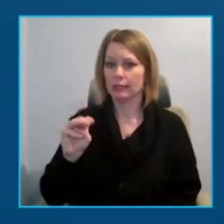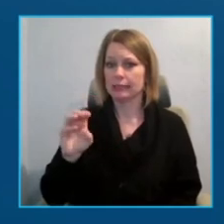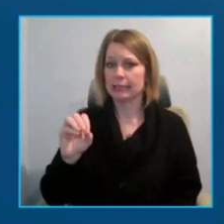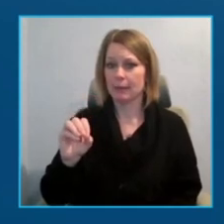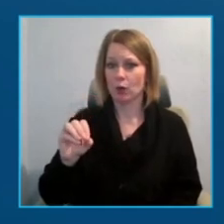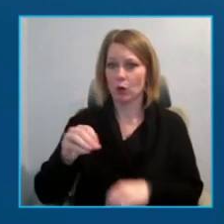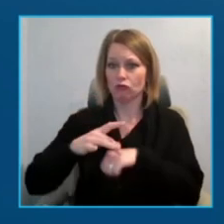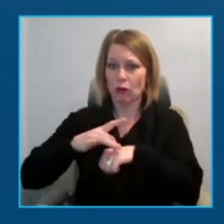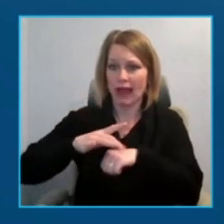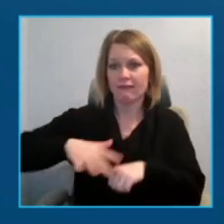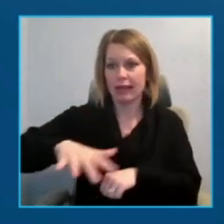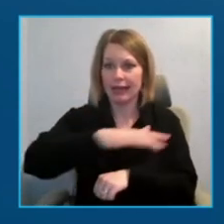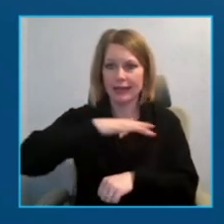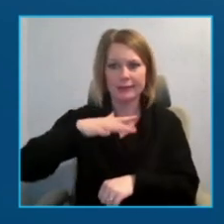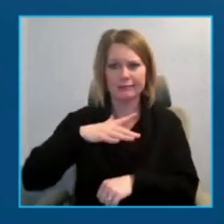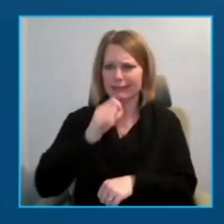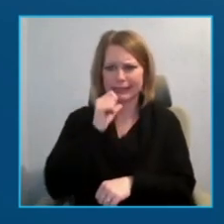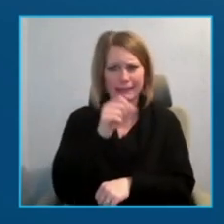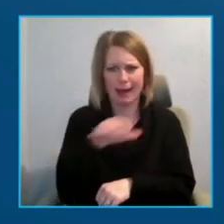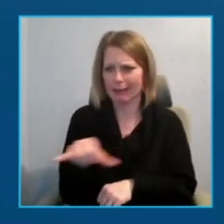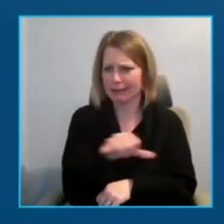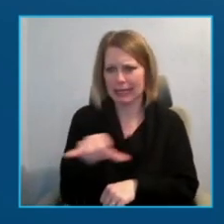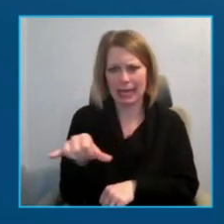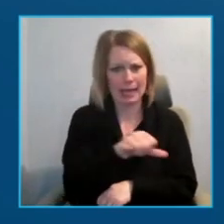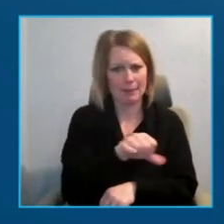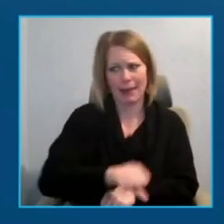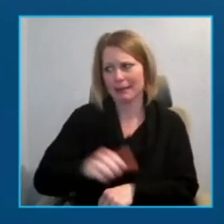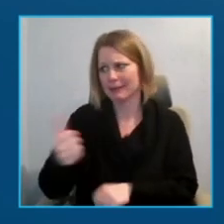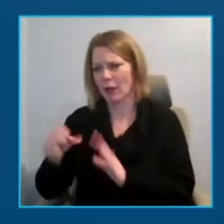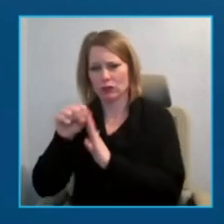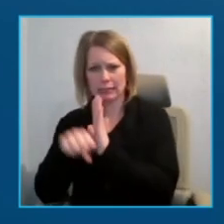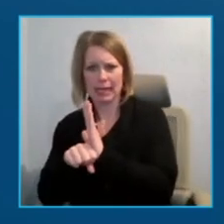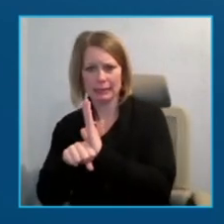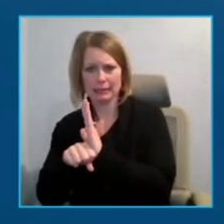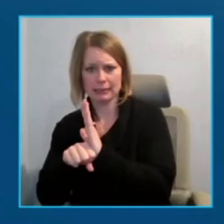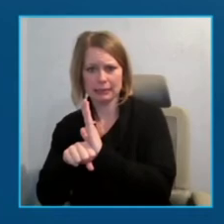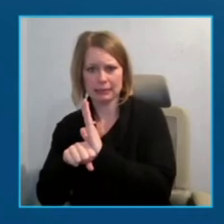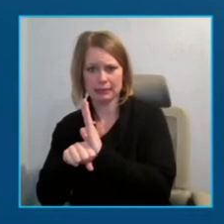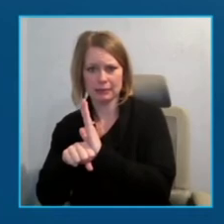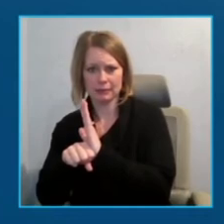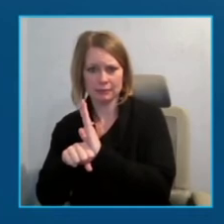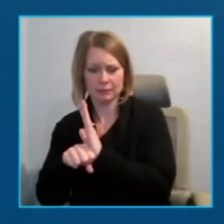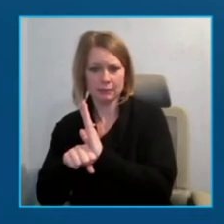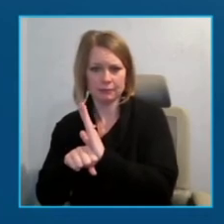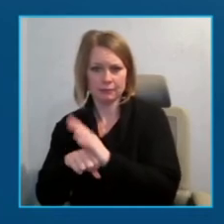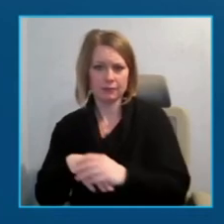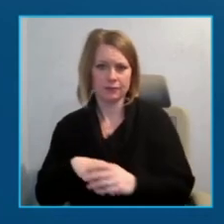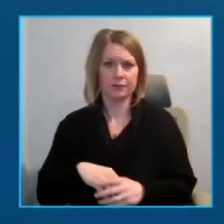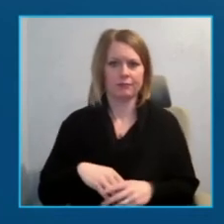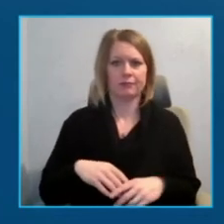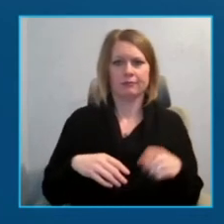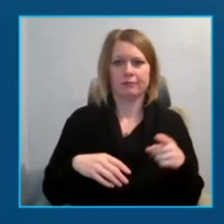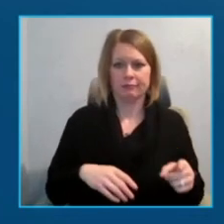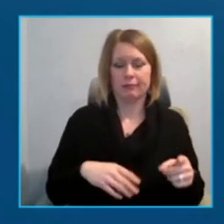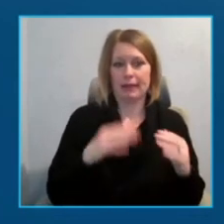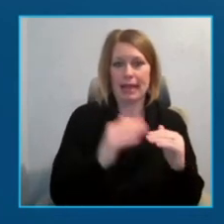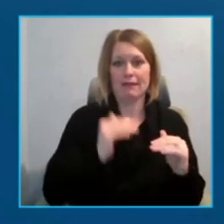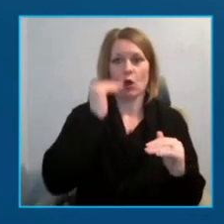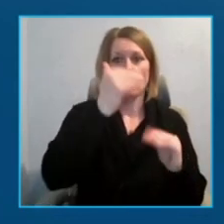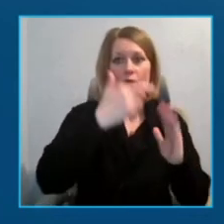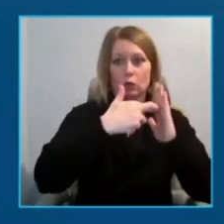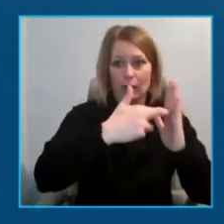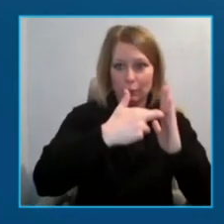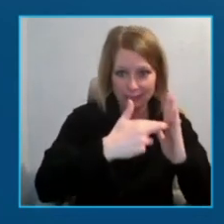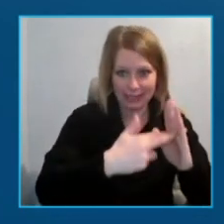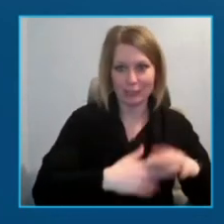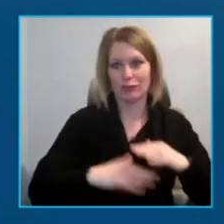other state. Yeah. In terms of its representation of underrepresented groups and overrepresentation of groups that have plenty of representation